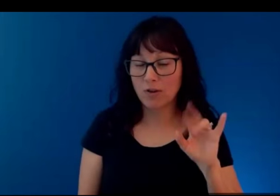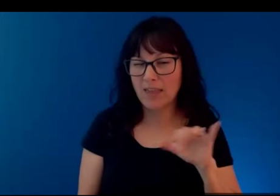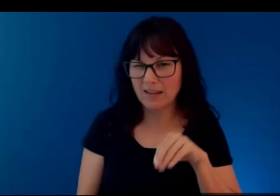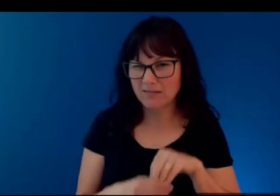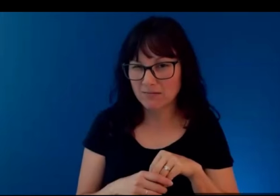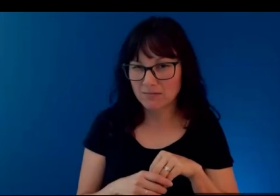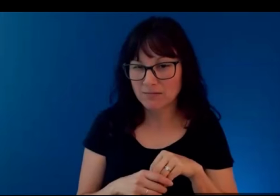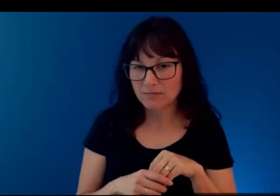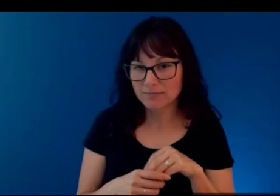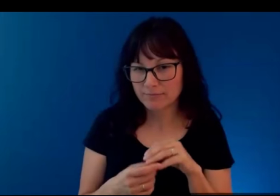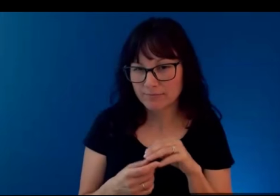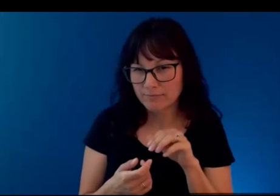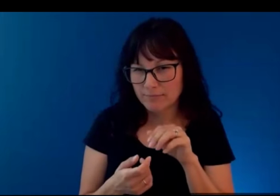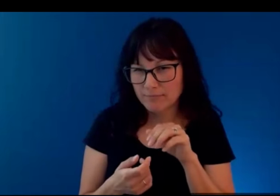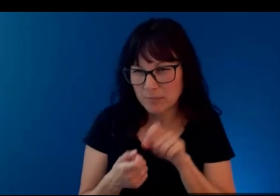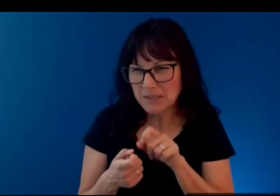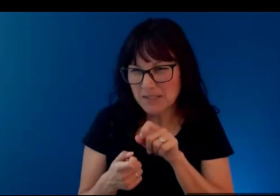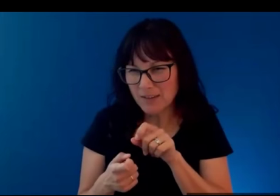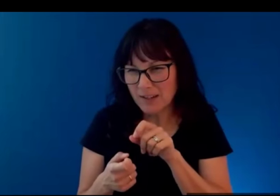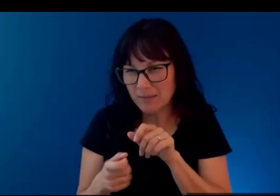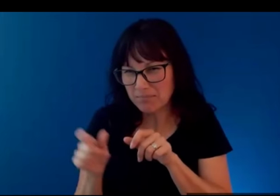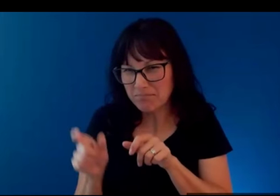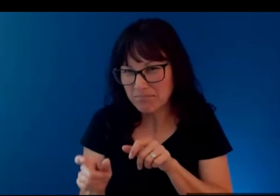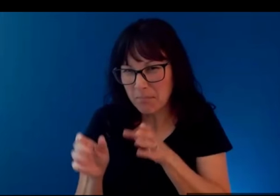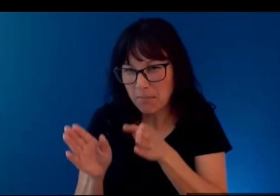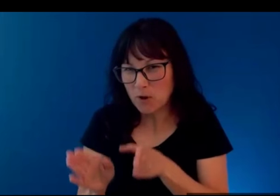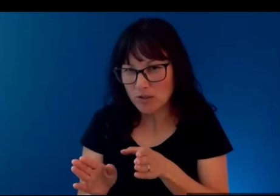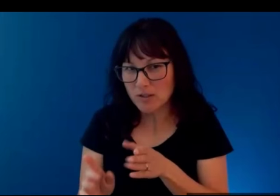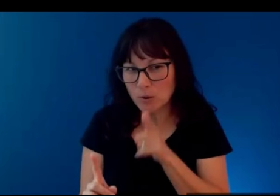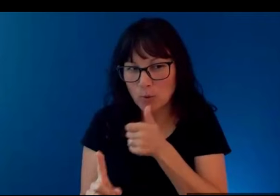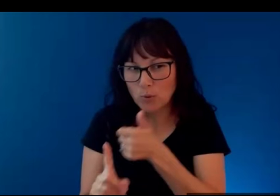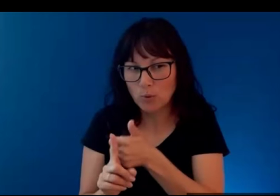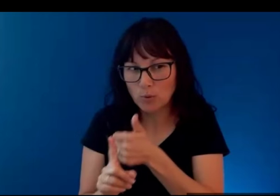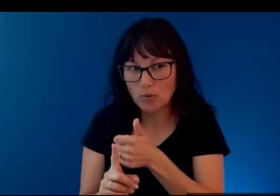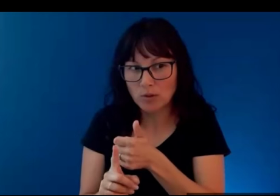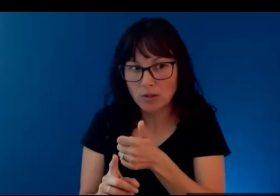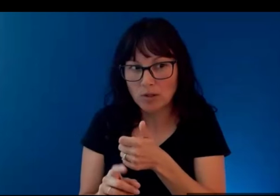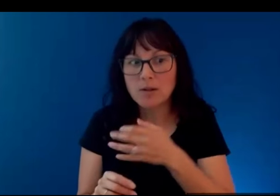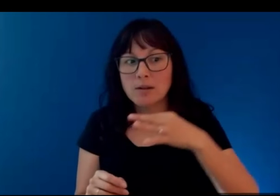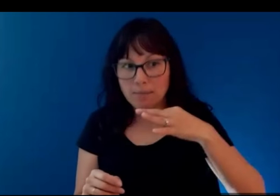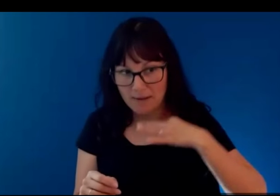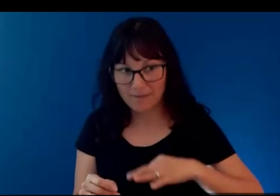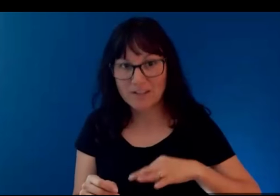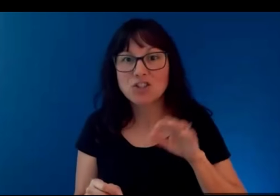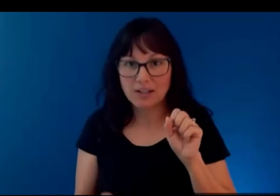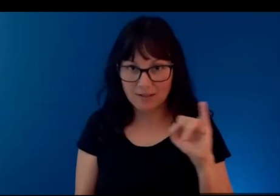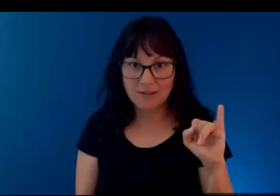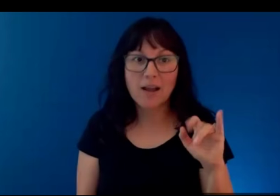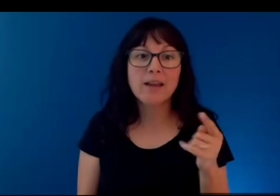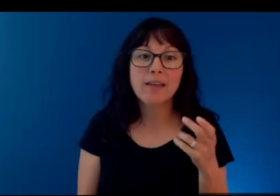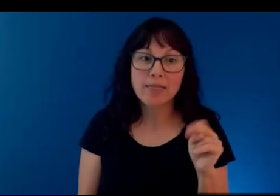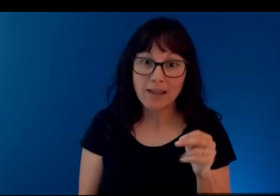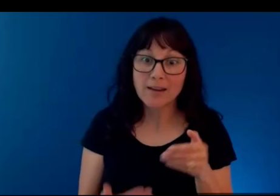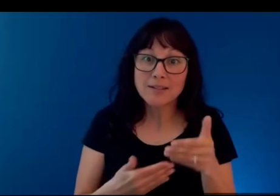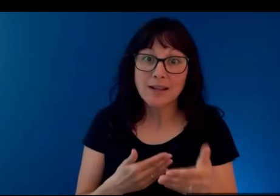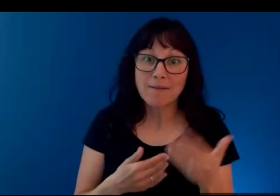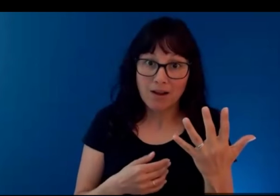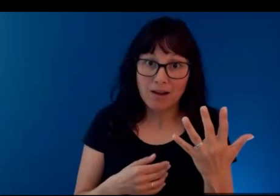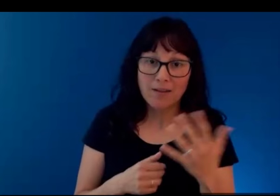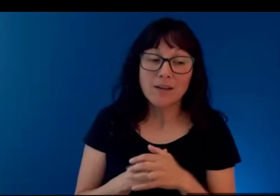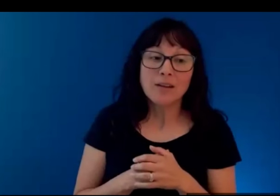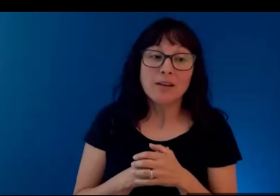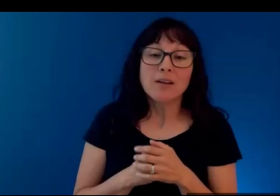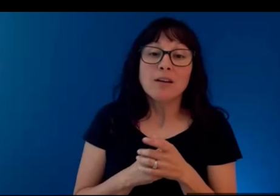pertains to the particular individual who is the beneficiary of SSI. And then in step 5,